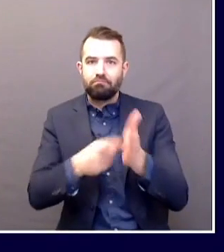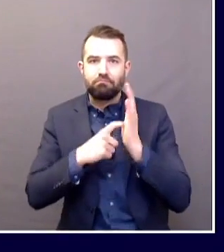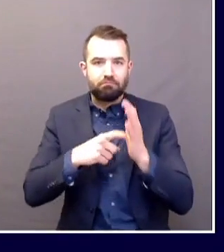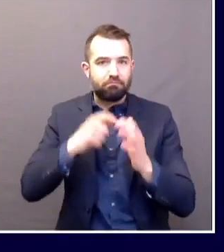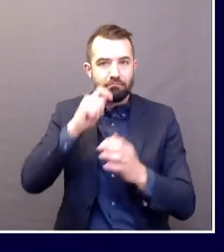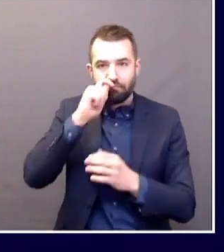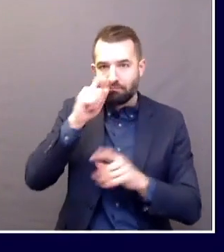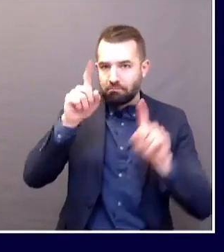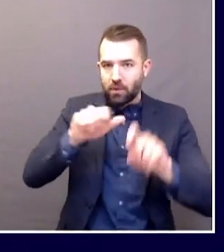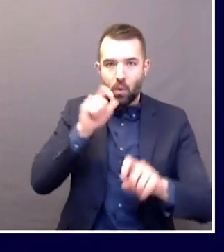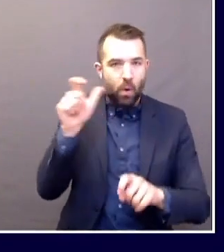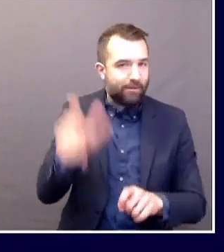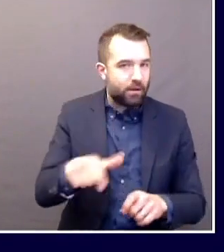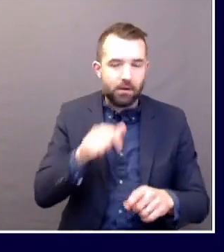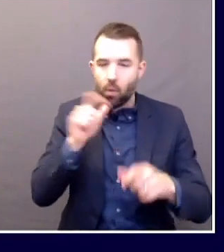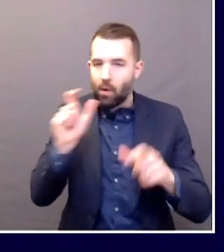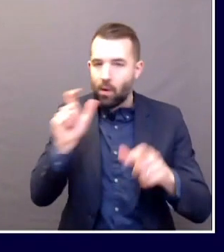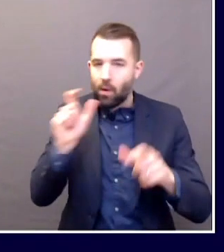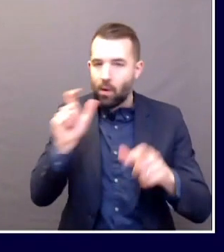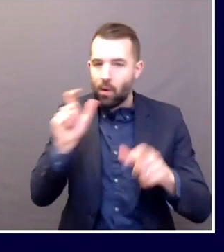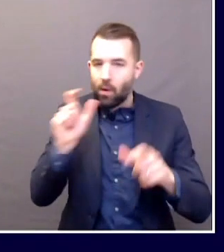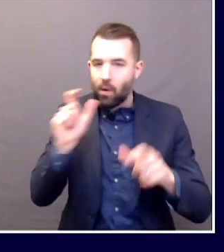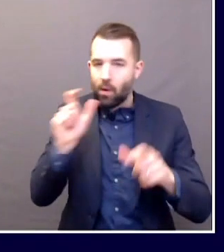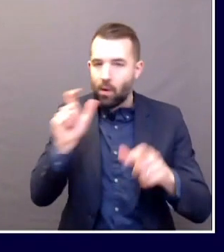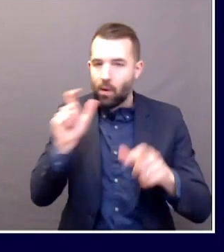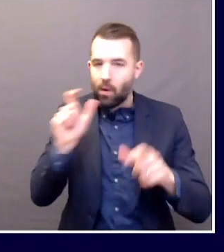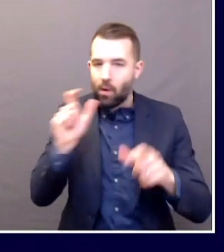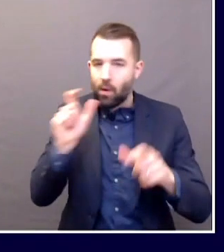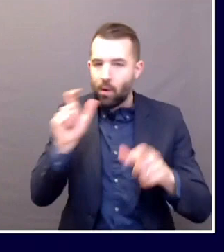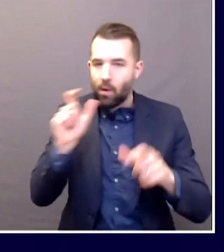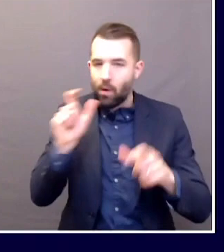that. That will mean as of May 1st,